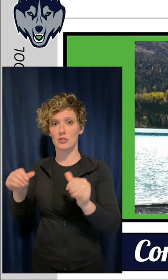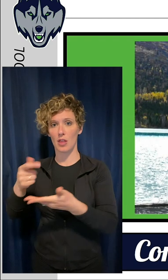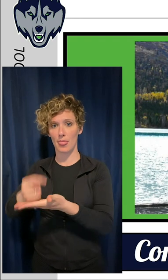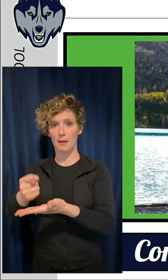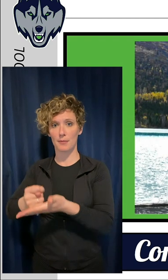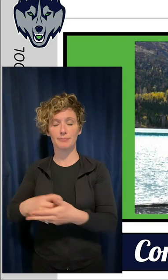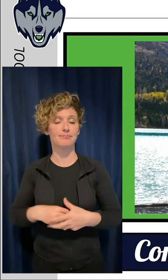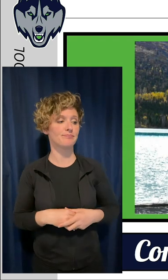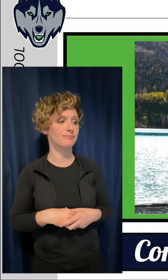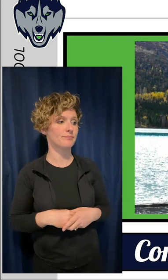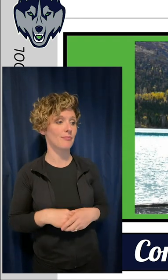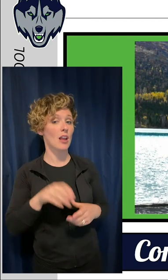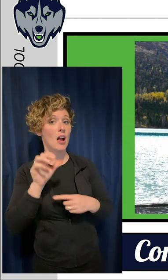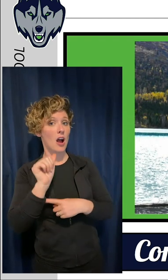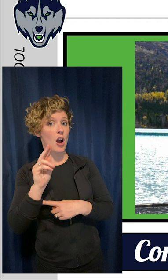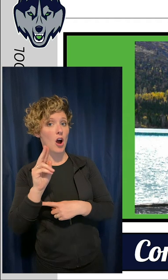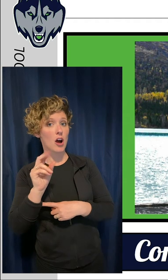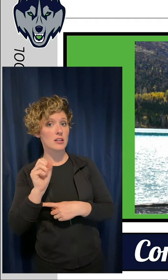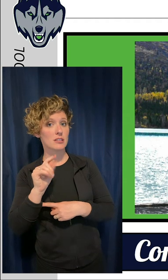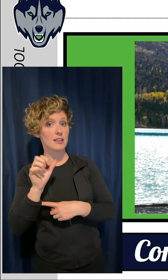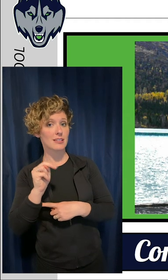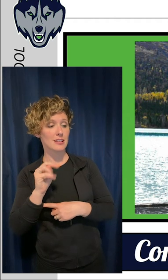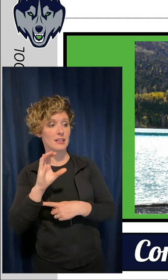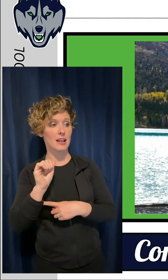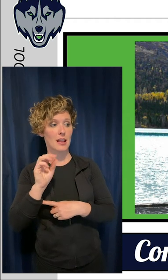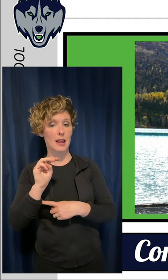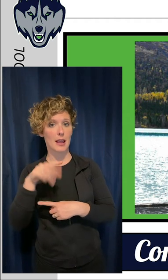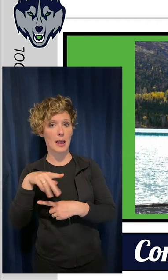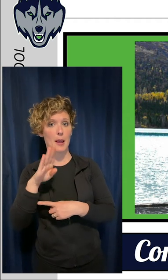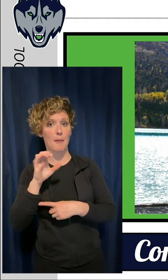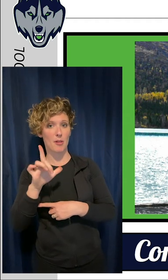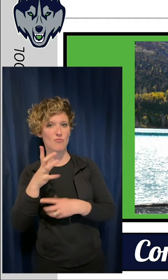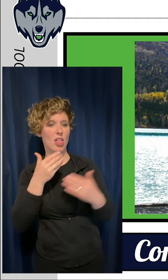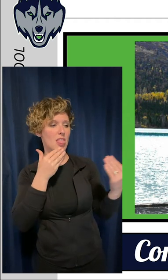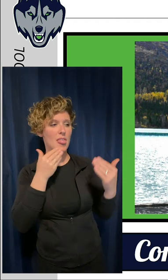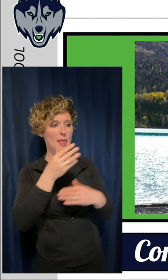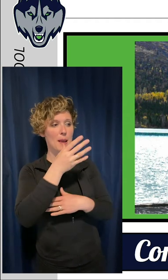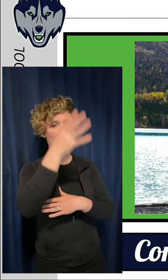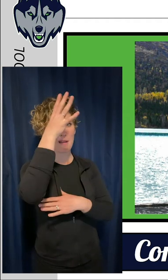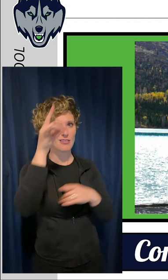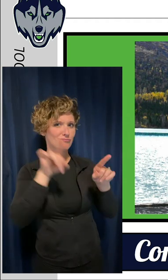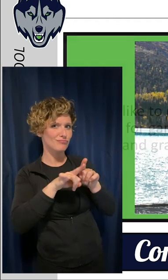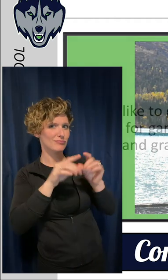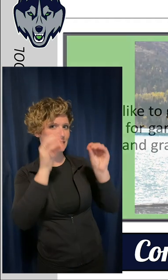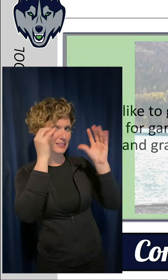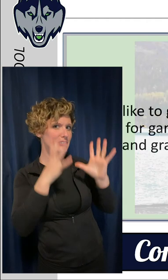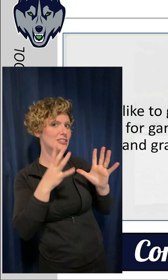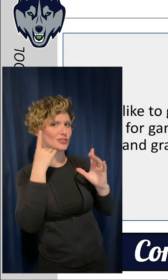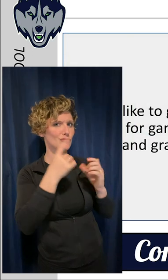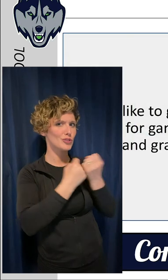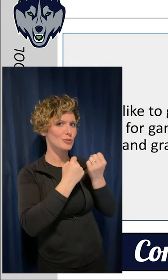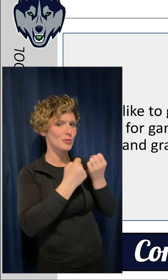Austin Campbell would like to thank his parents for encouraging him and Mr. Cans and Mr. Parker for always being there. In the